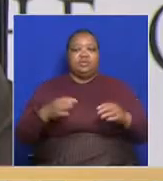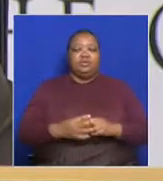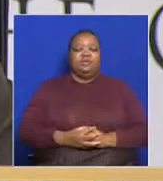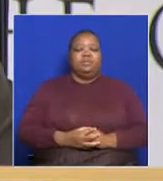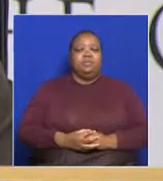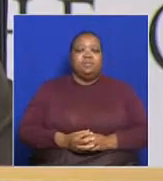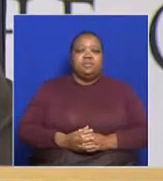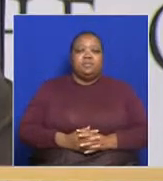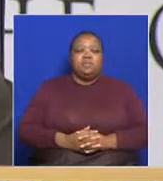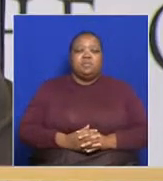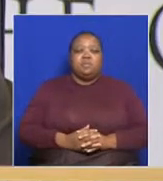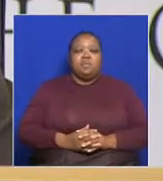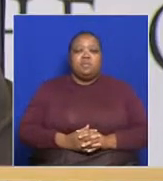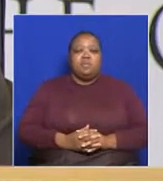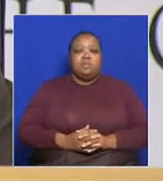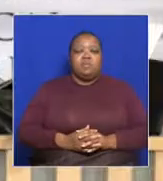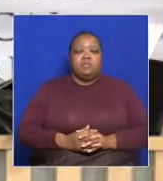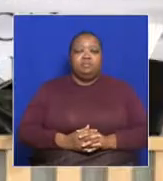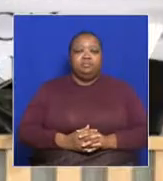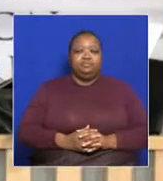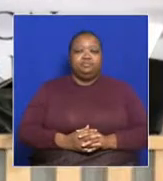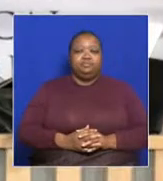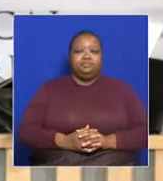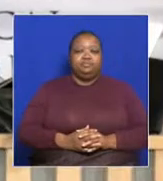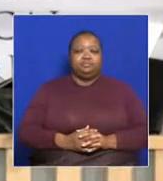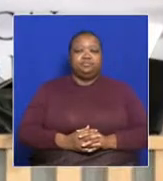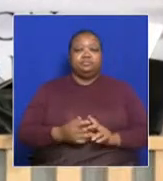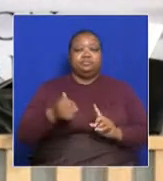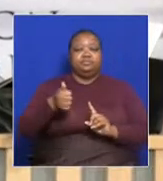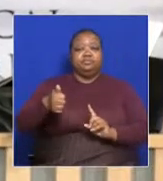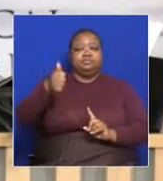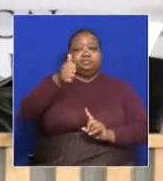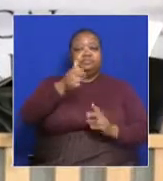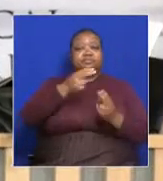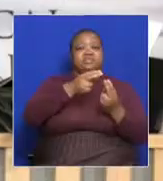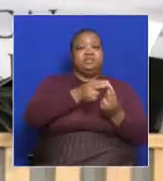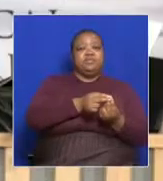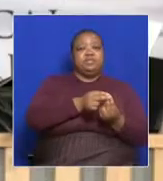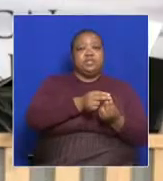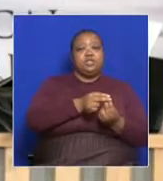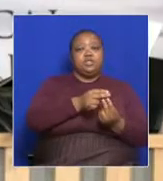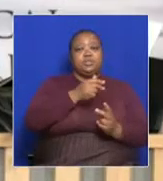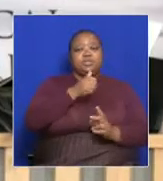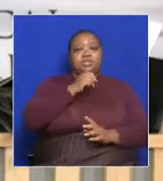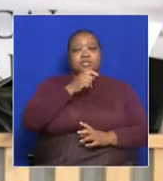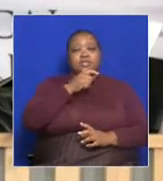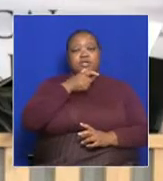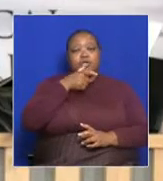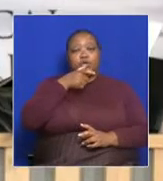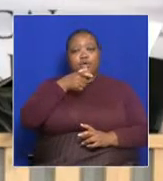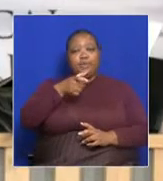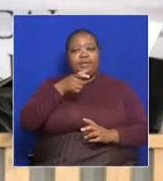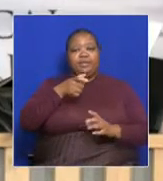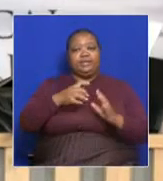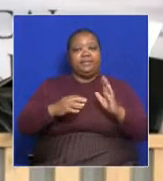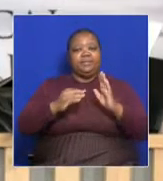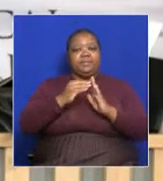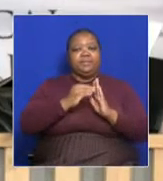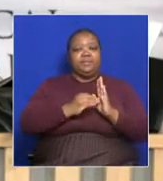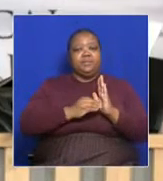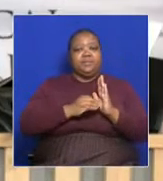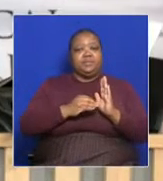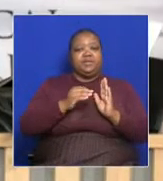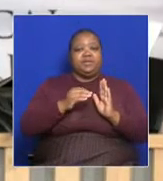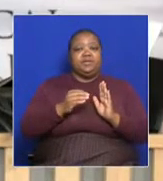I just want, as a head of a unit, your comment on an entry he made here, under 5.